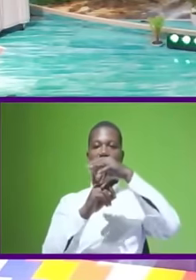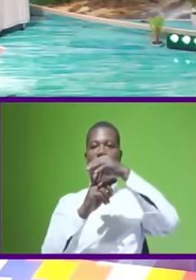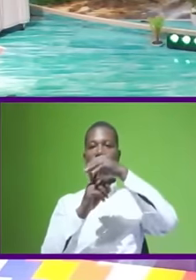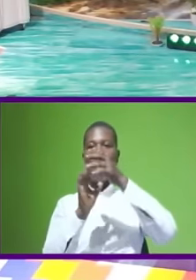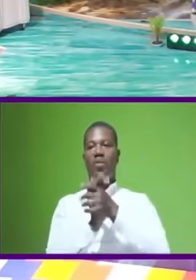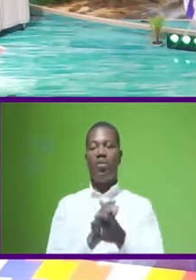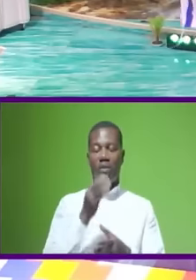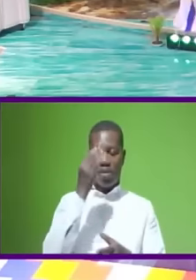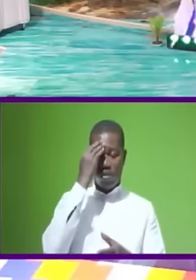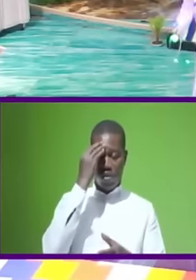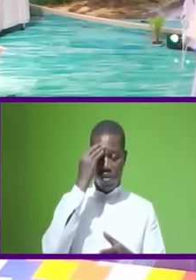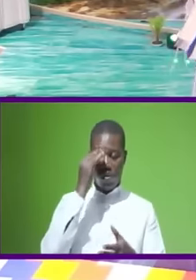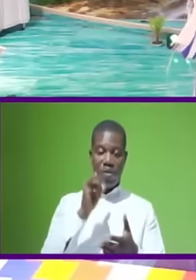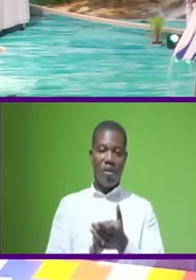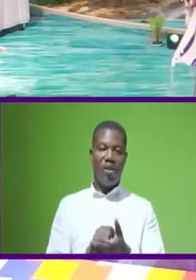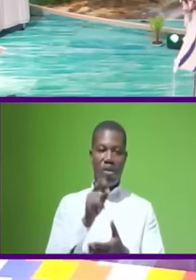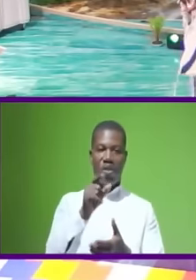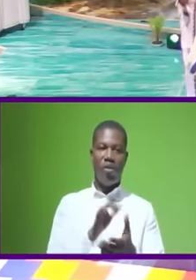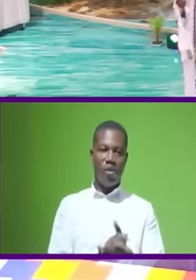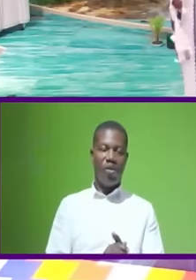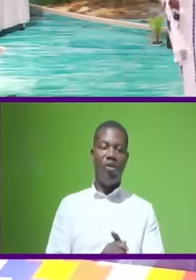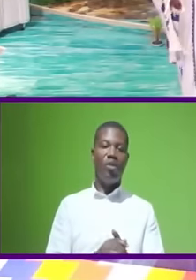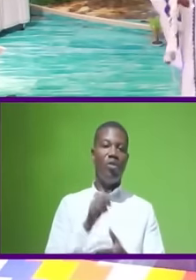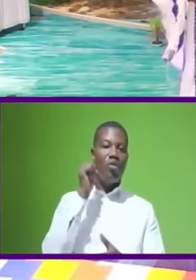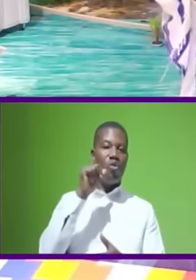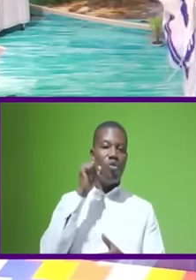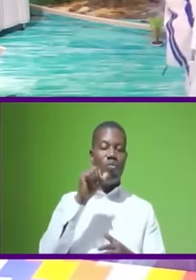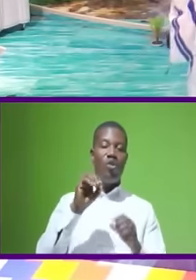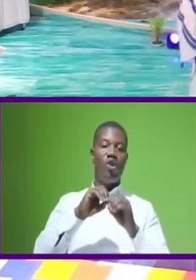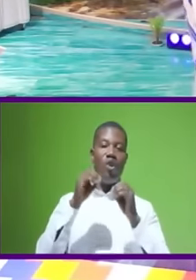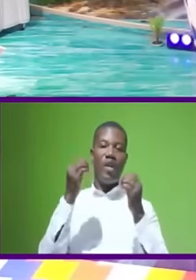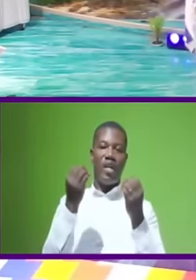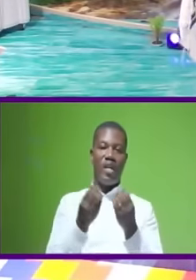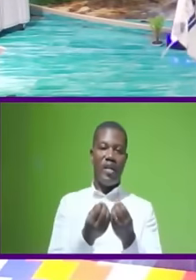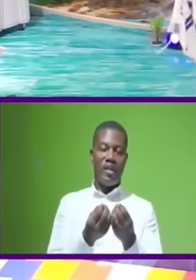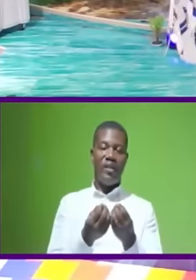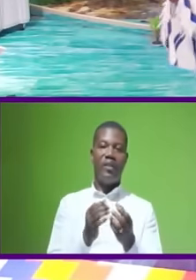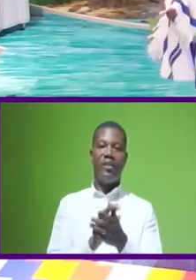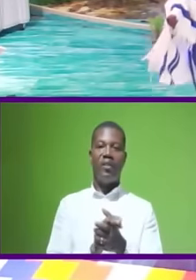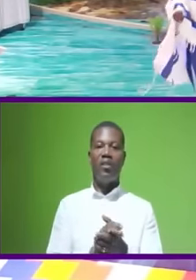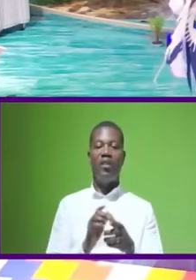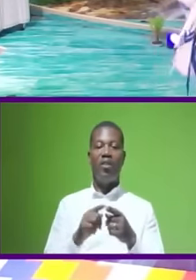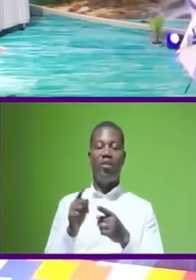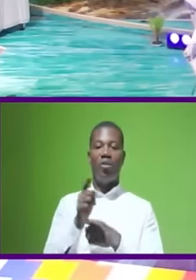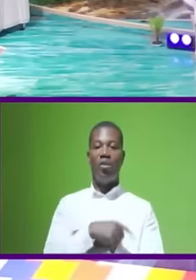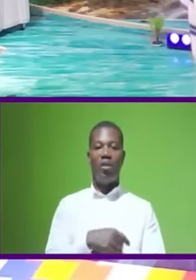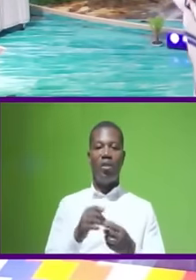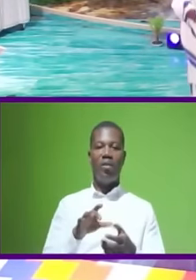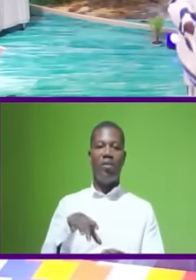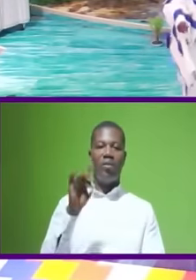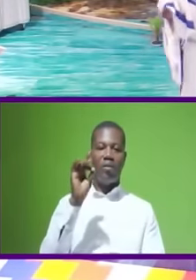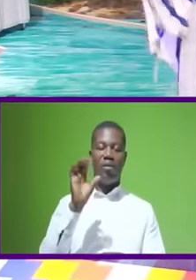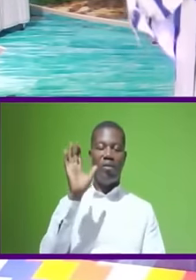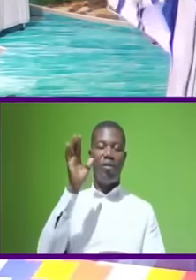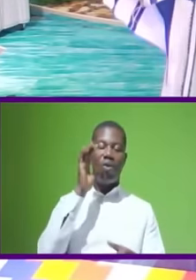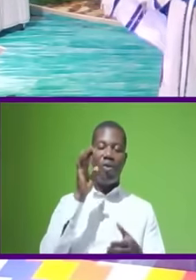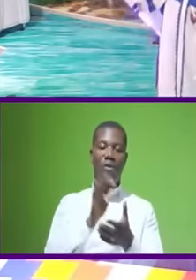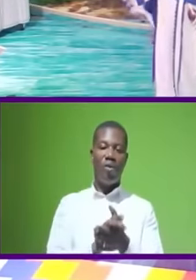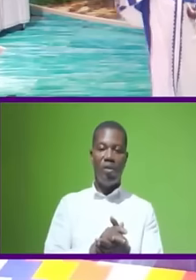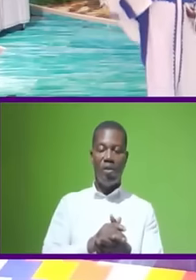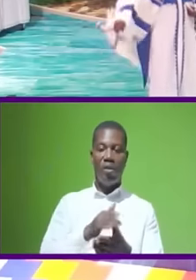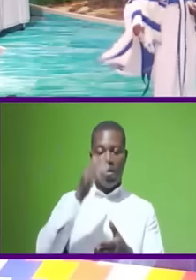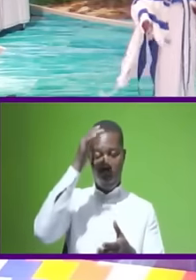getting an animal to only women organizer. Yes. And wapeke. Oyira peke,